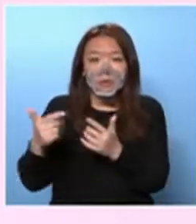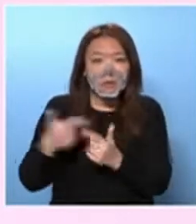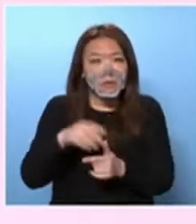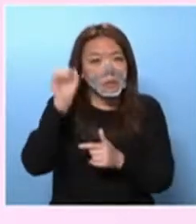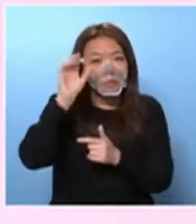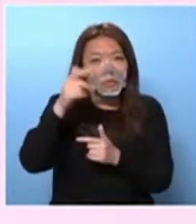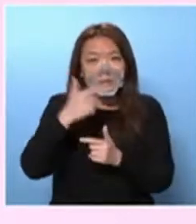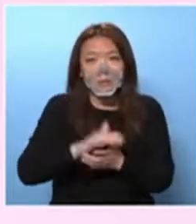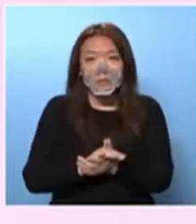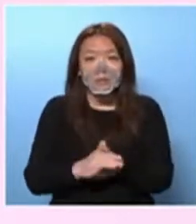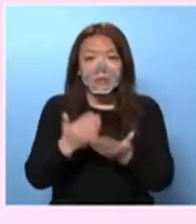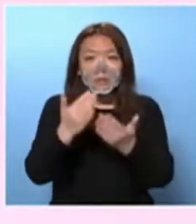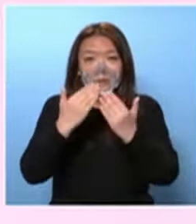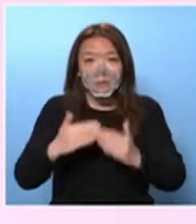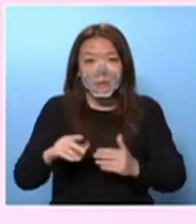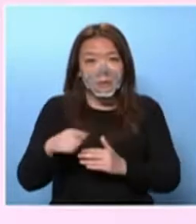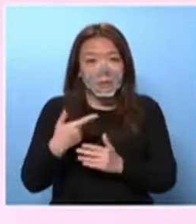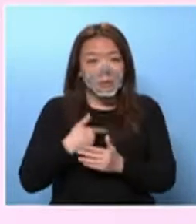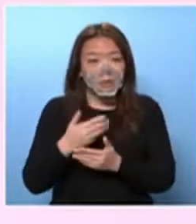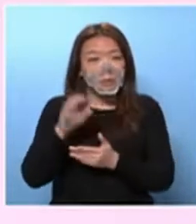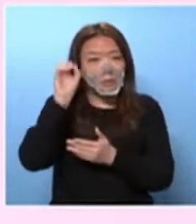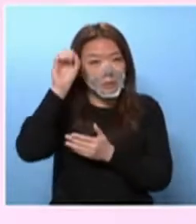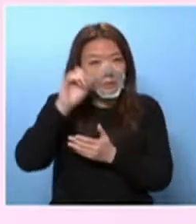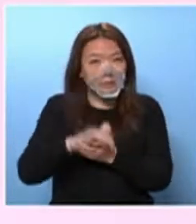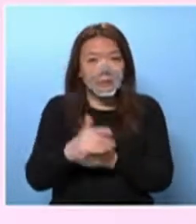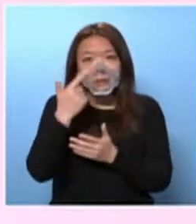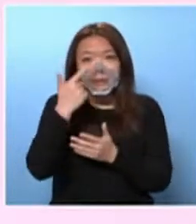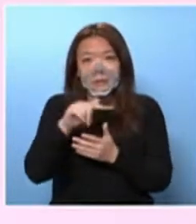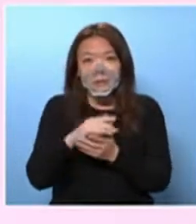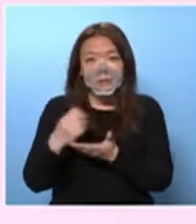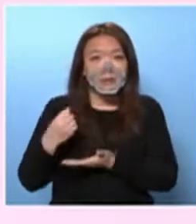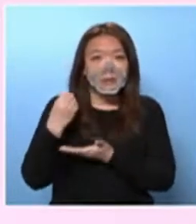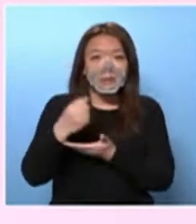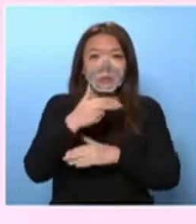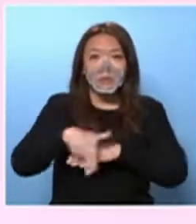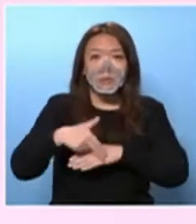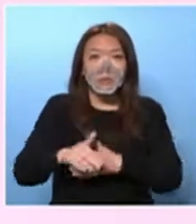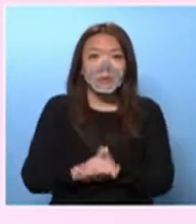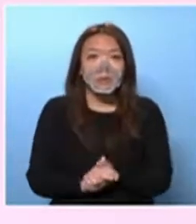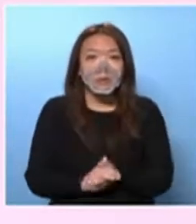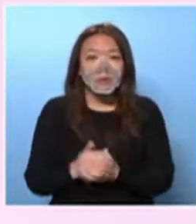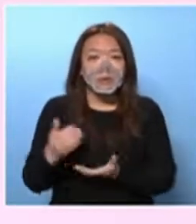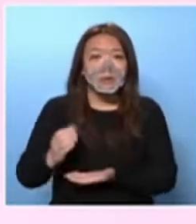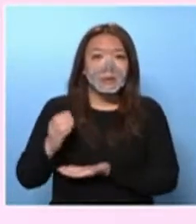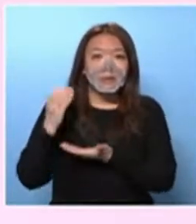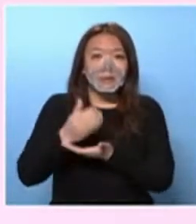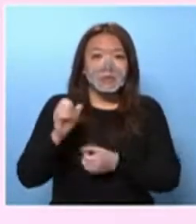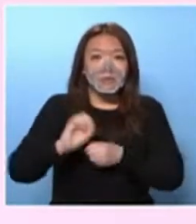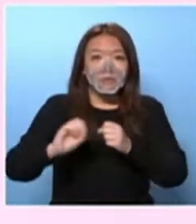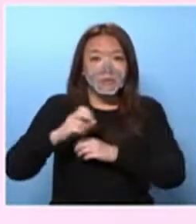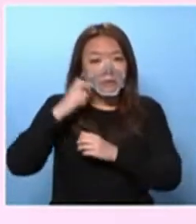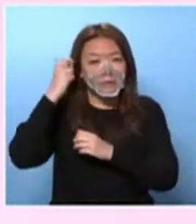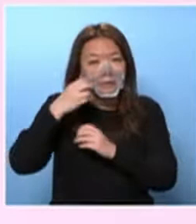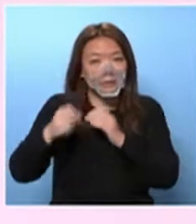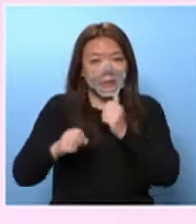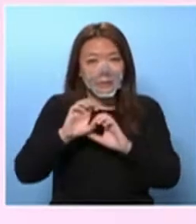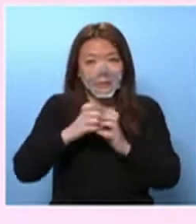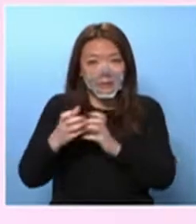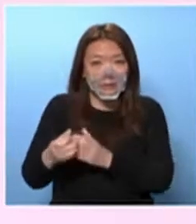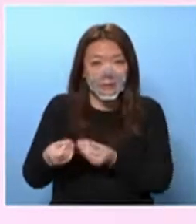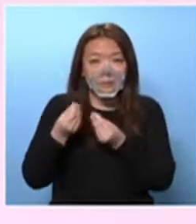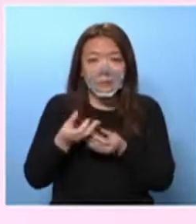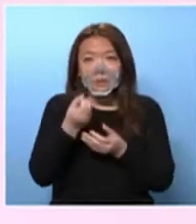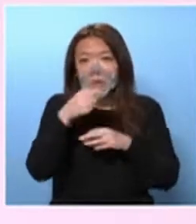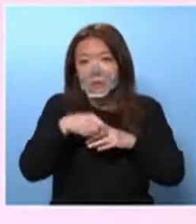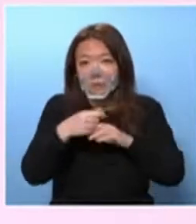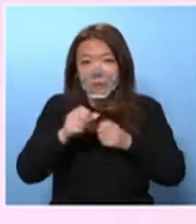and products. Besides, we propose to provide subsidies to research institutions under the new round of the scheme so that